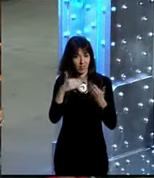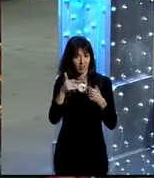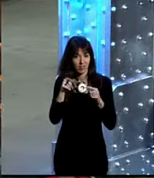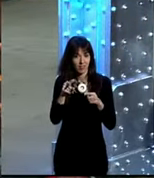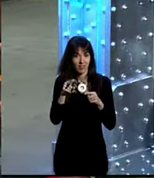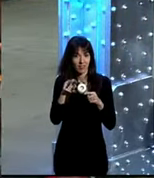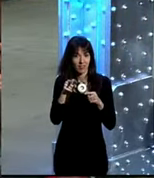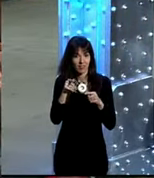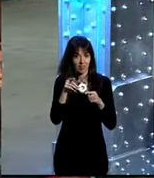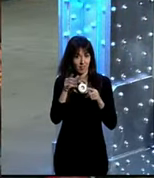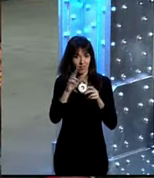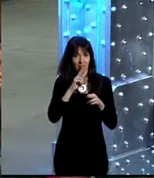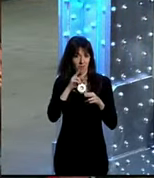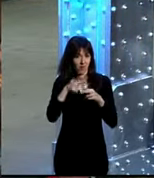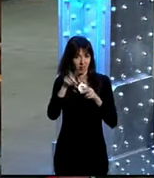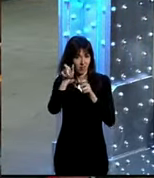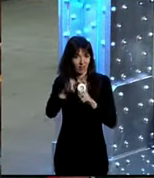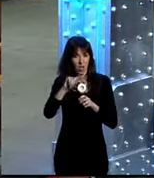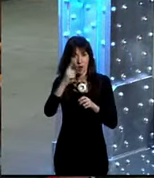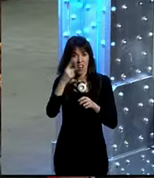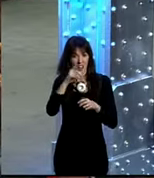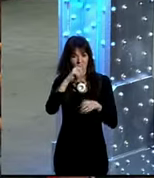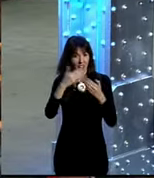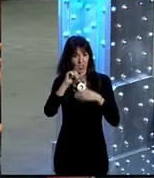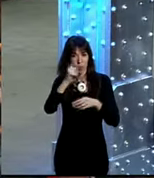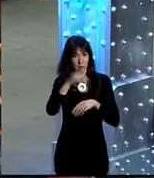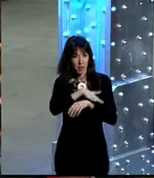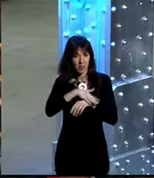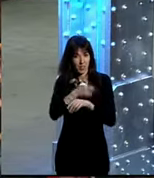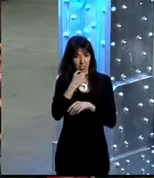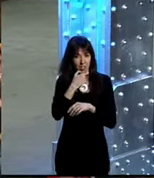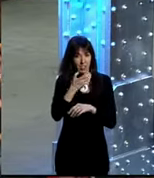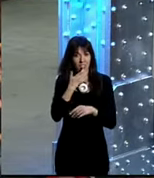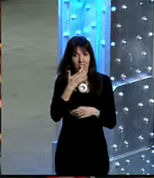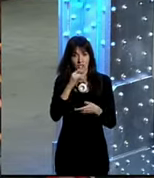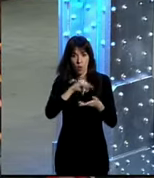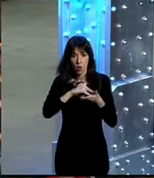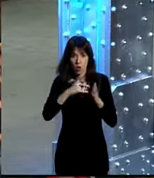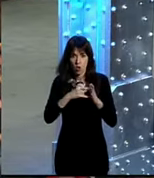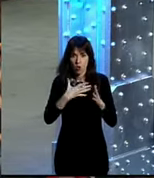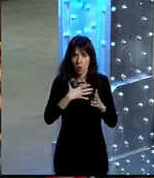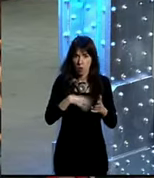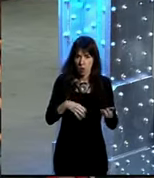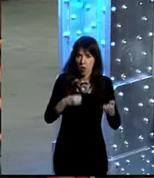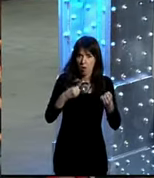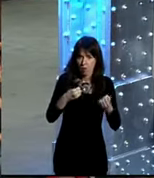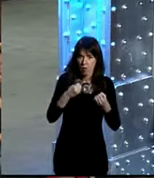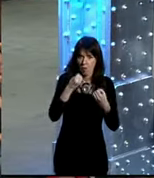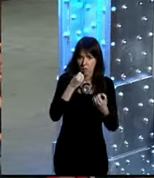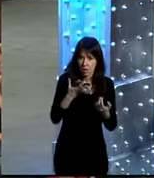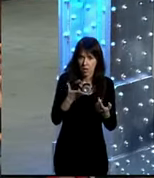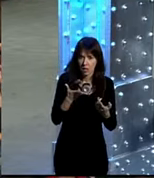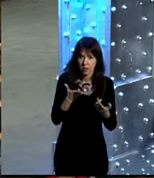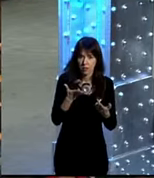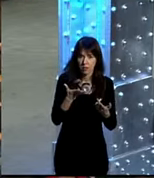Stubb, just goes to show that if you have a project that seems to have momentum, the powers that be are all of a sudden extremely interested to